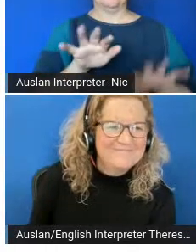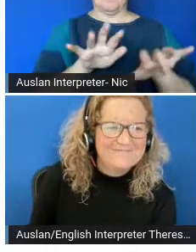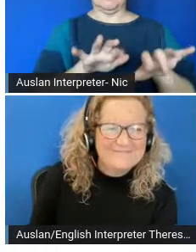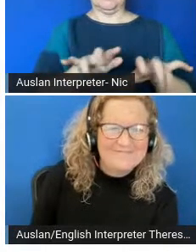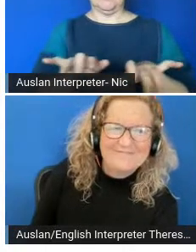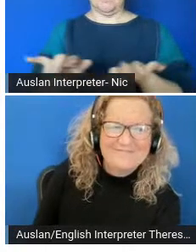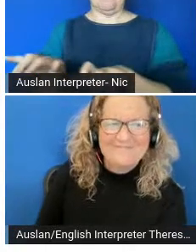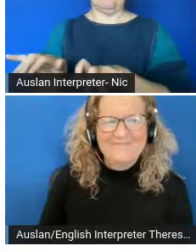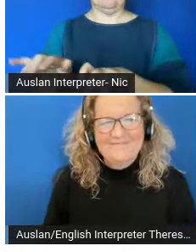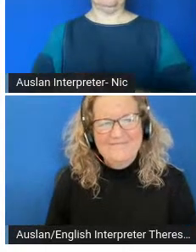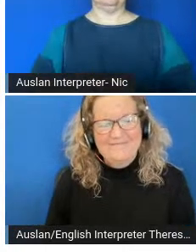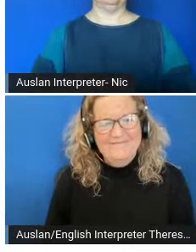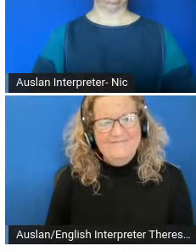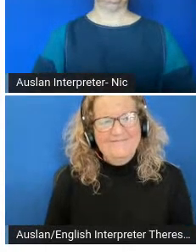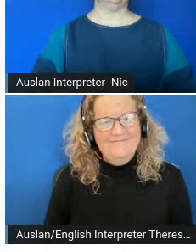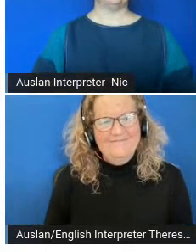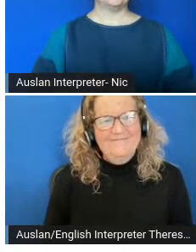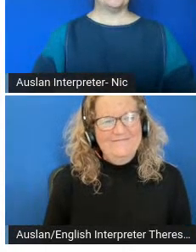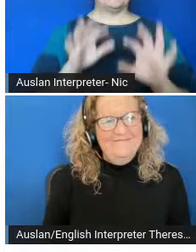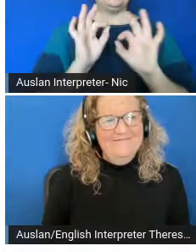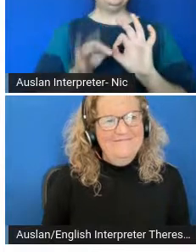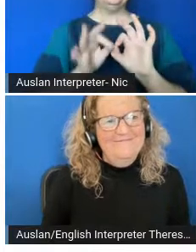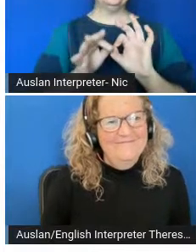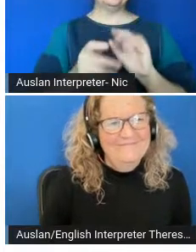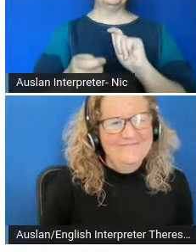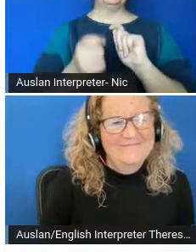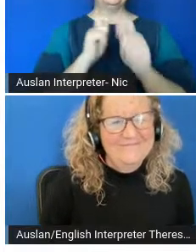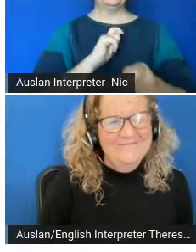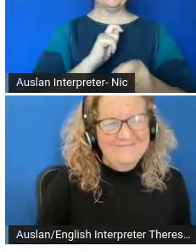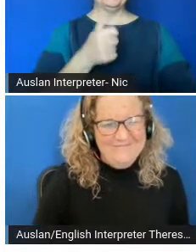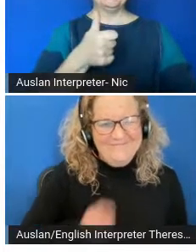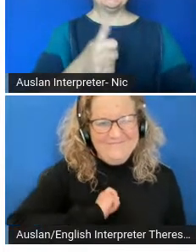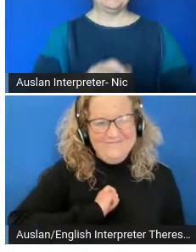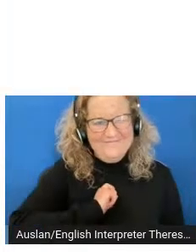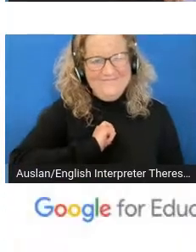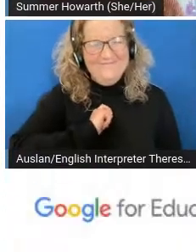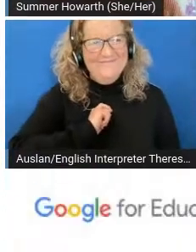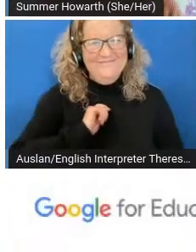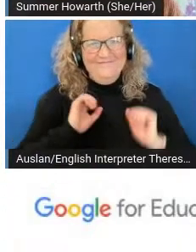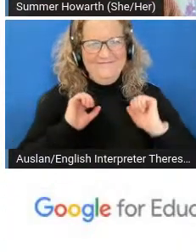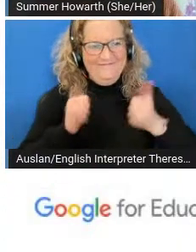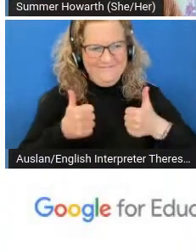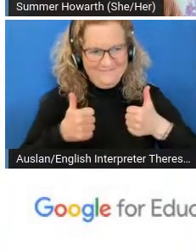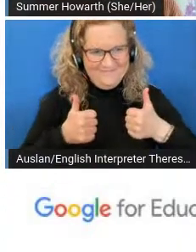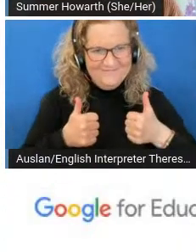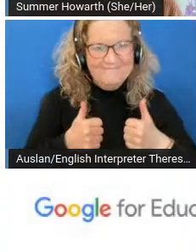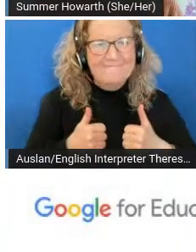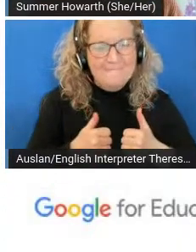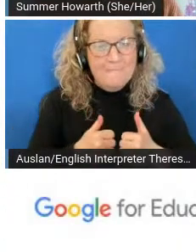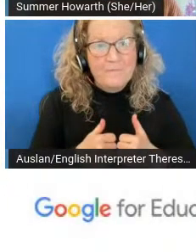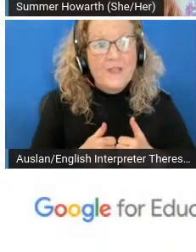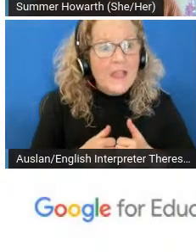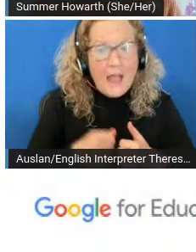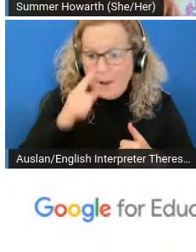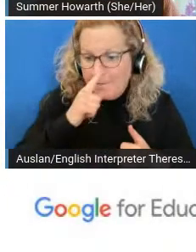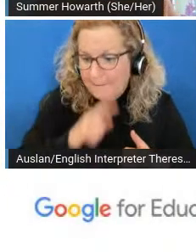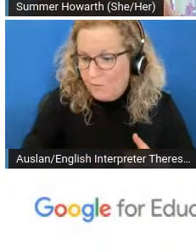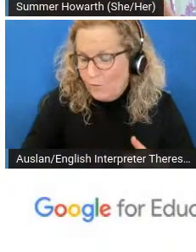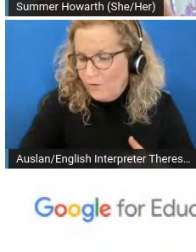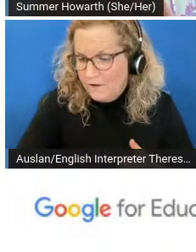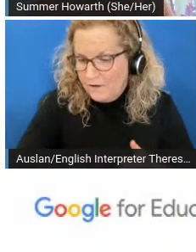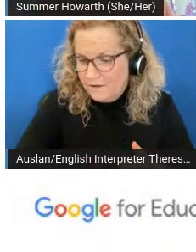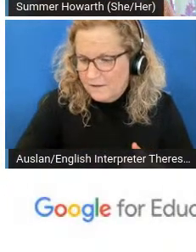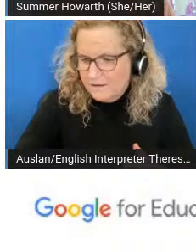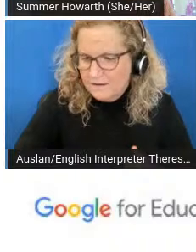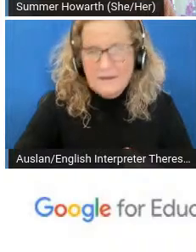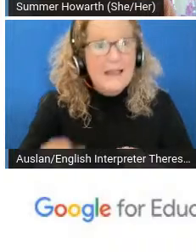great ones were there over lockdown? People making their own Rube Goldberg machines and sharing them across